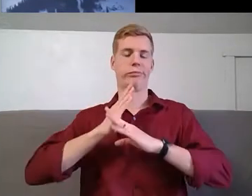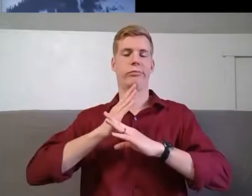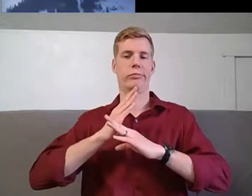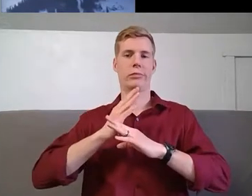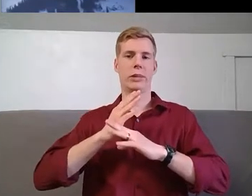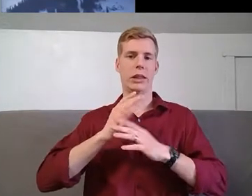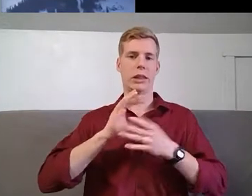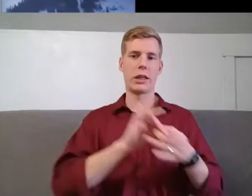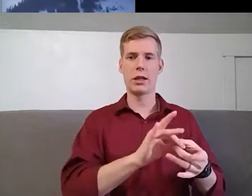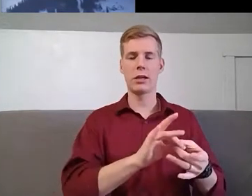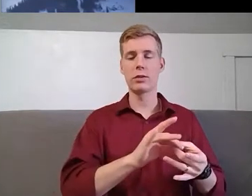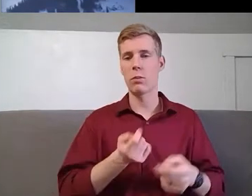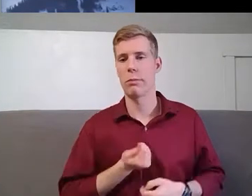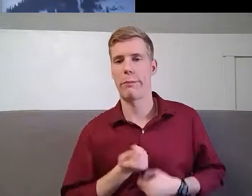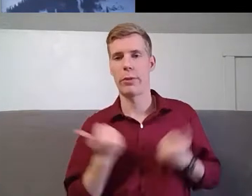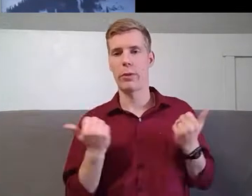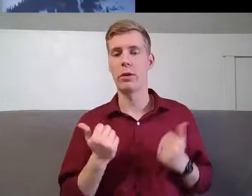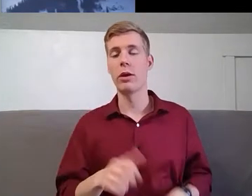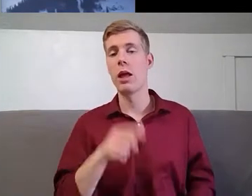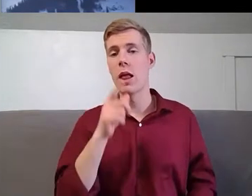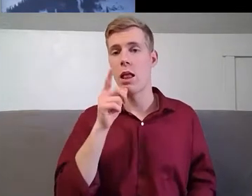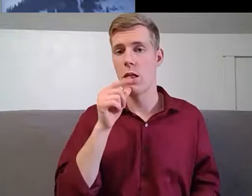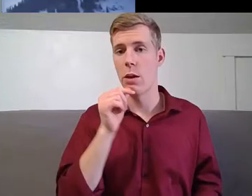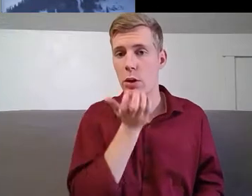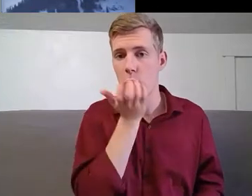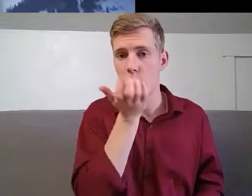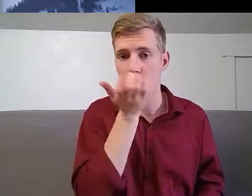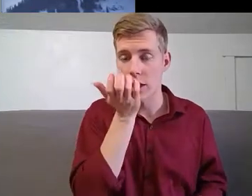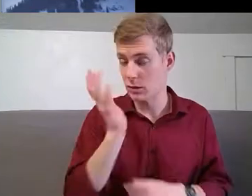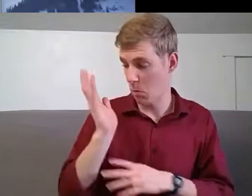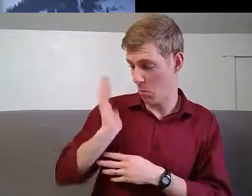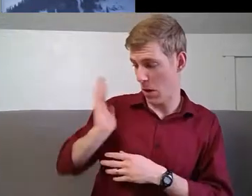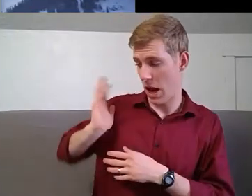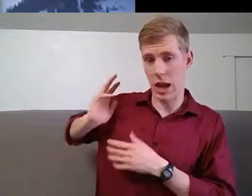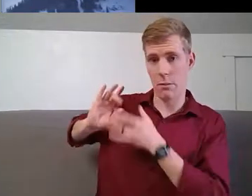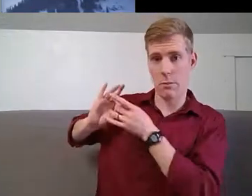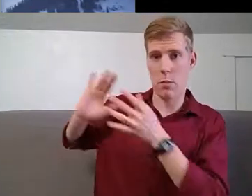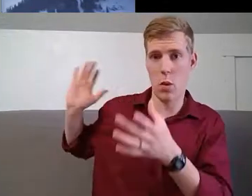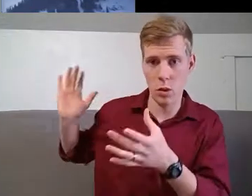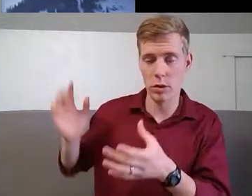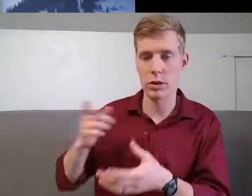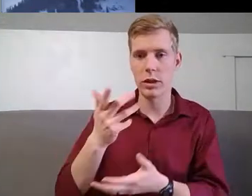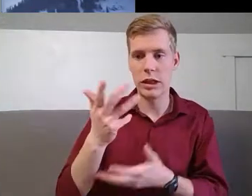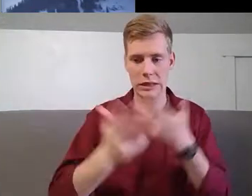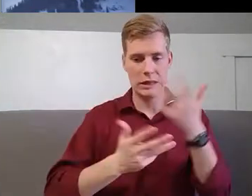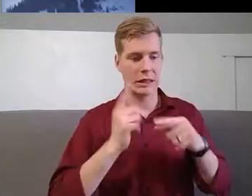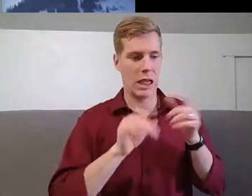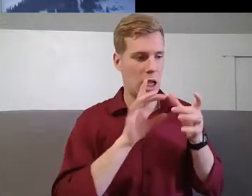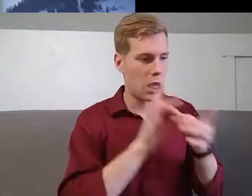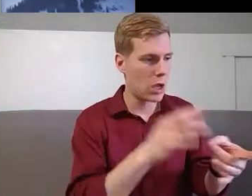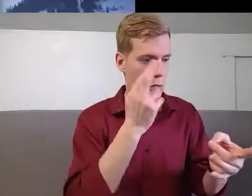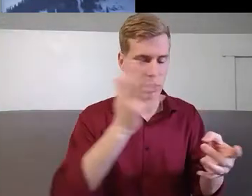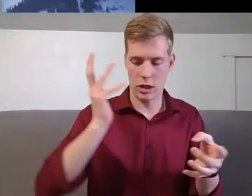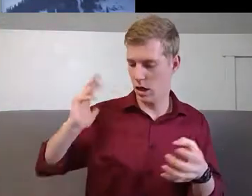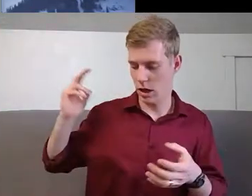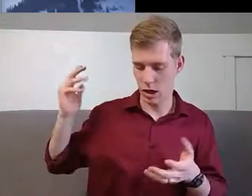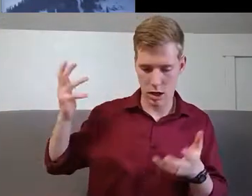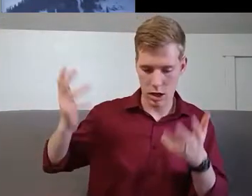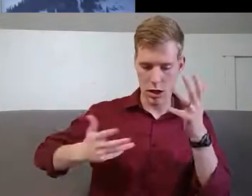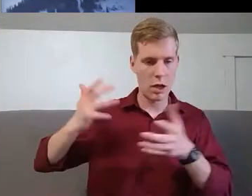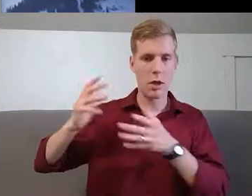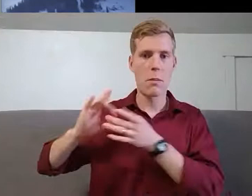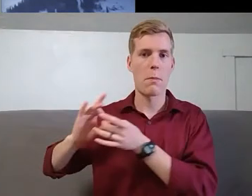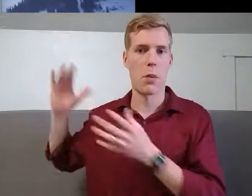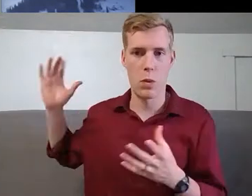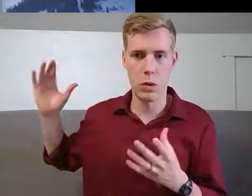one to have. Lemongrass releases the past. So if you're having trouble with connecting because of your past.